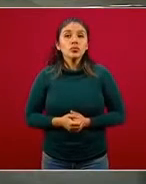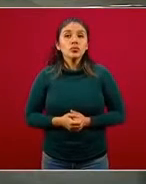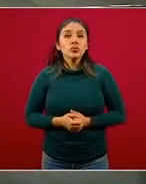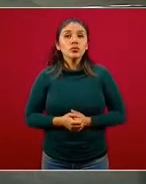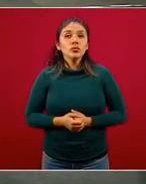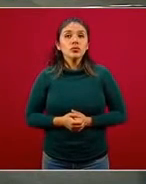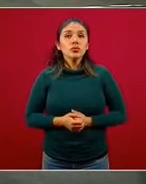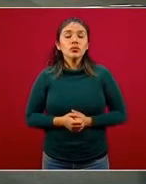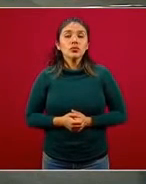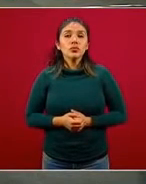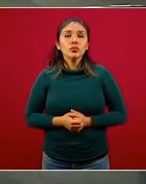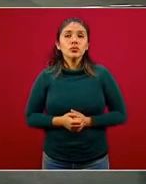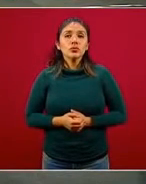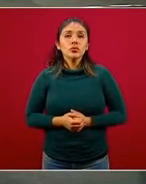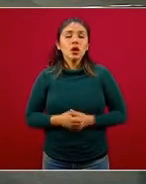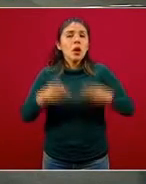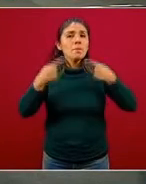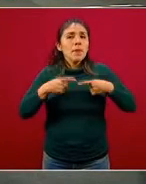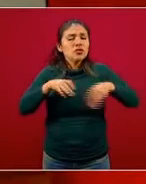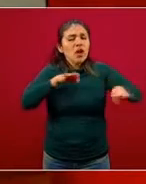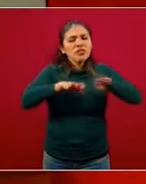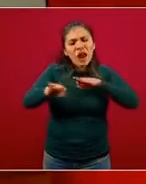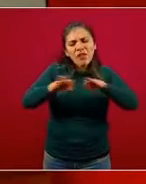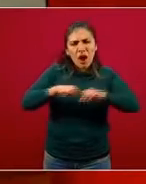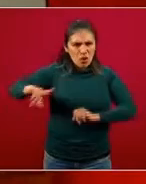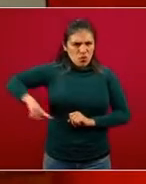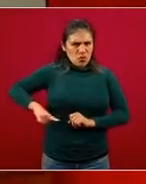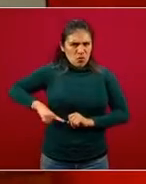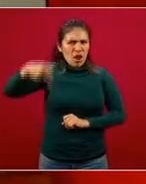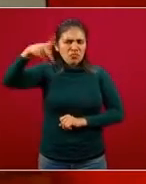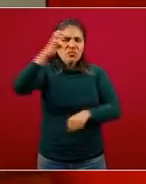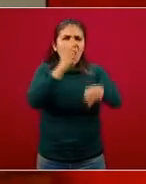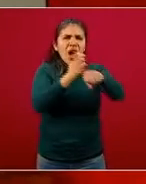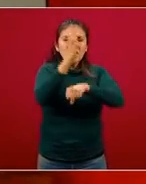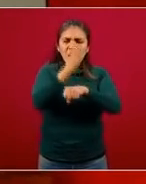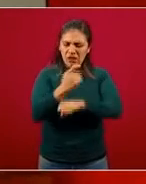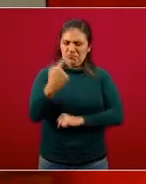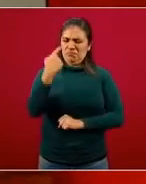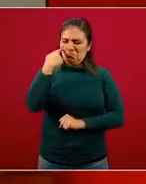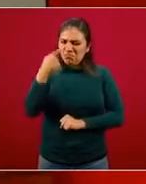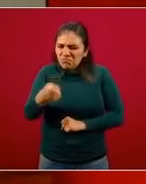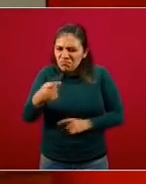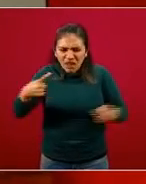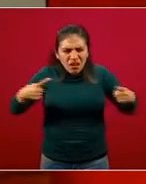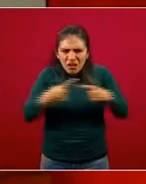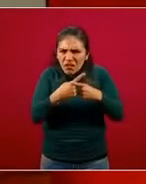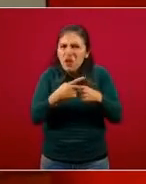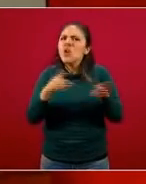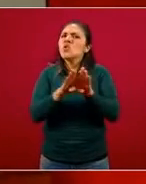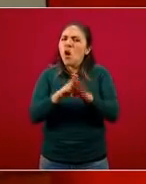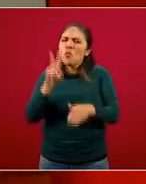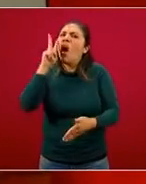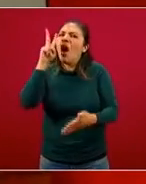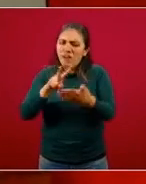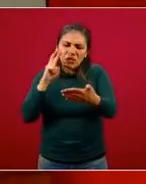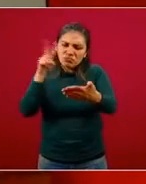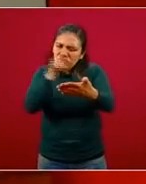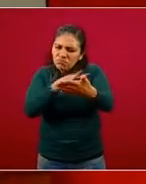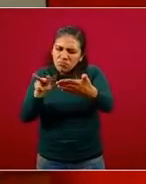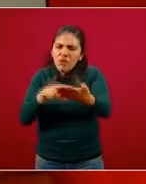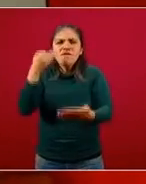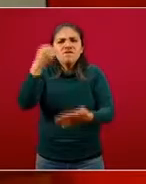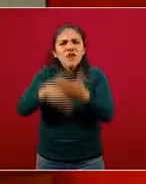discrepancy or error or delay in that information that is being uploaded by the state